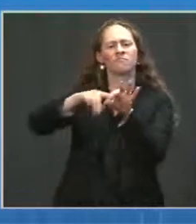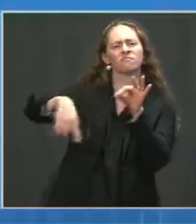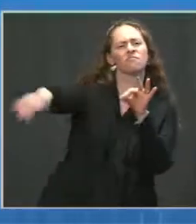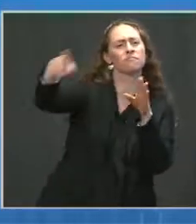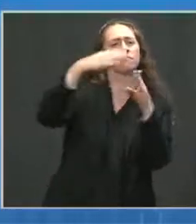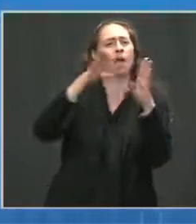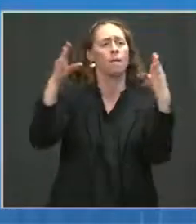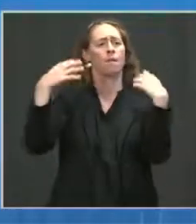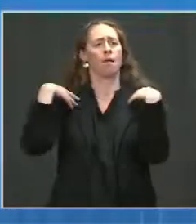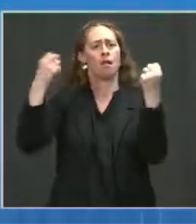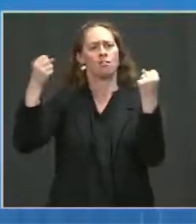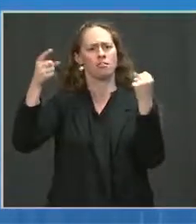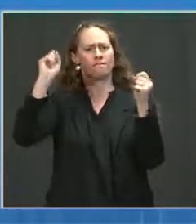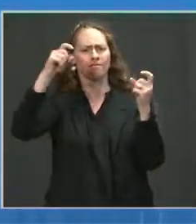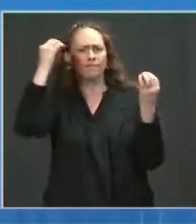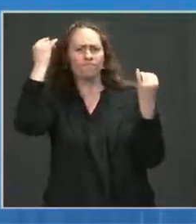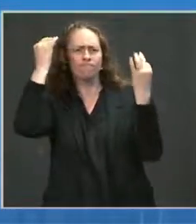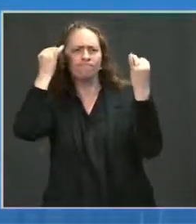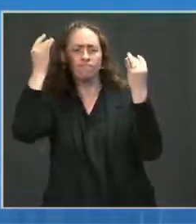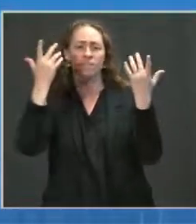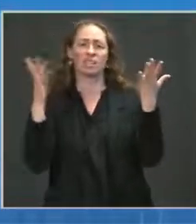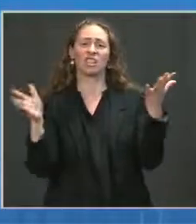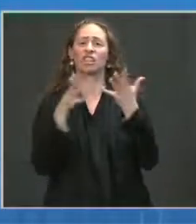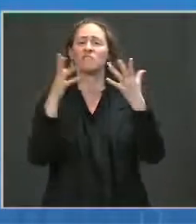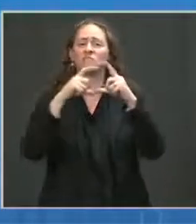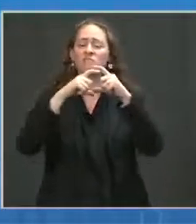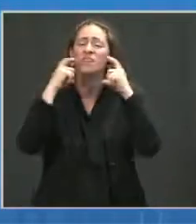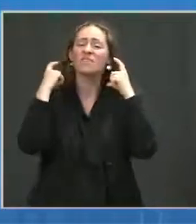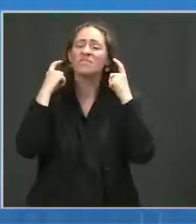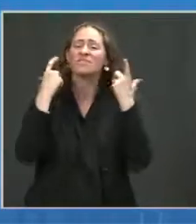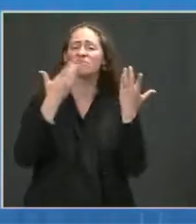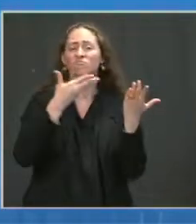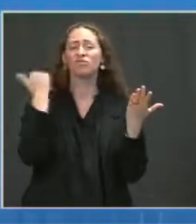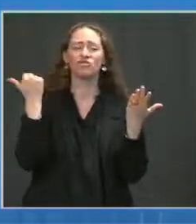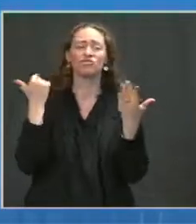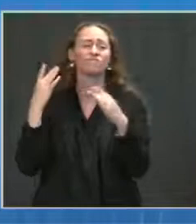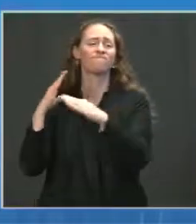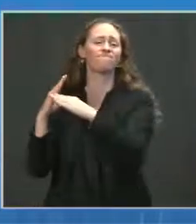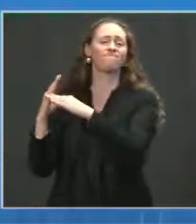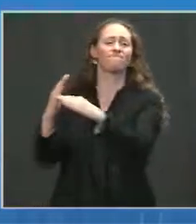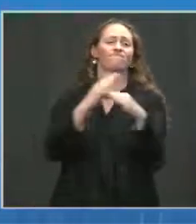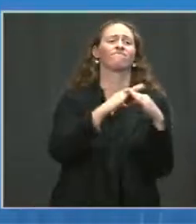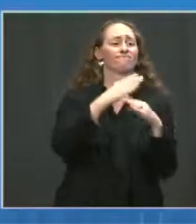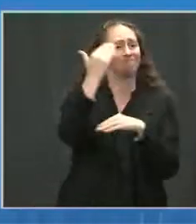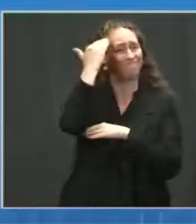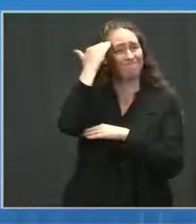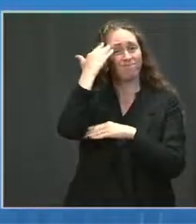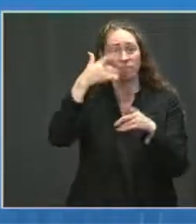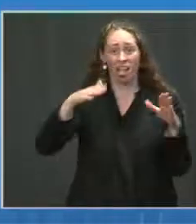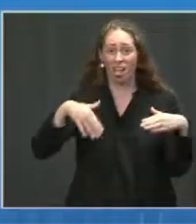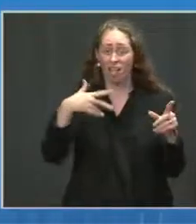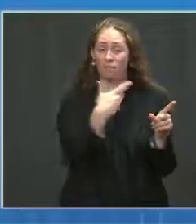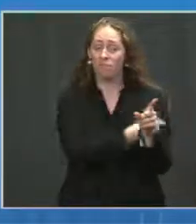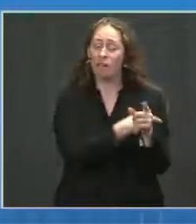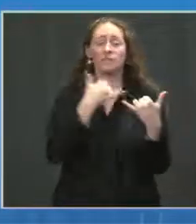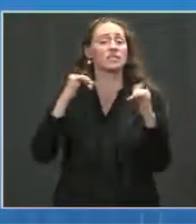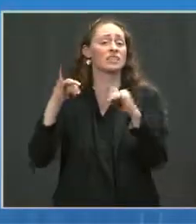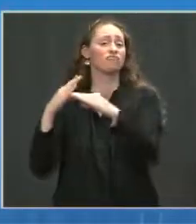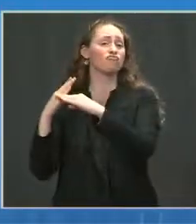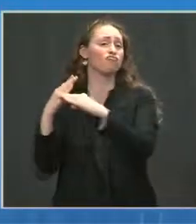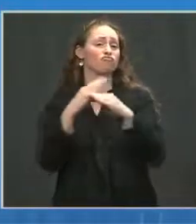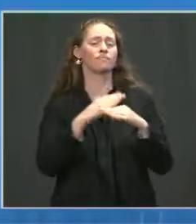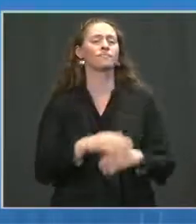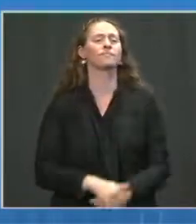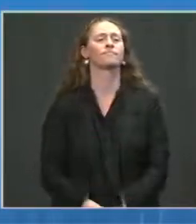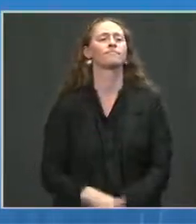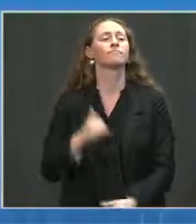masks, continue to work while you're unvaccinated. In the following outbreaks of cases in Barnstable County and in